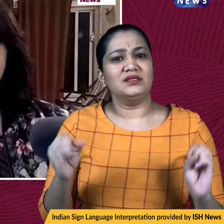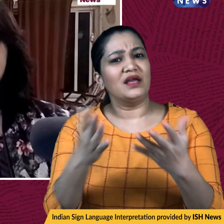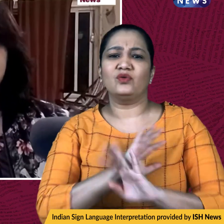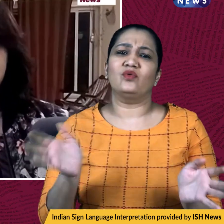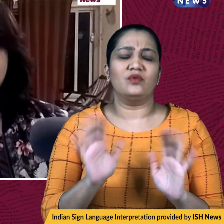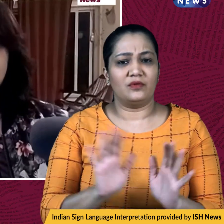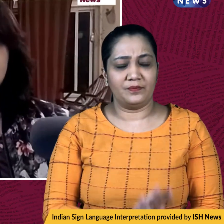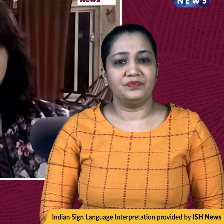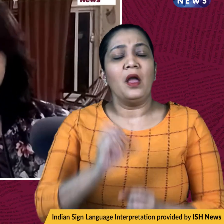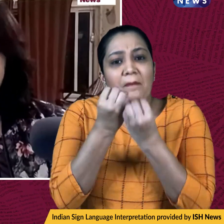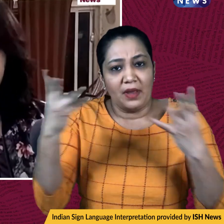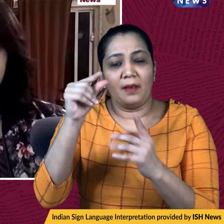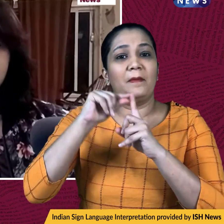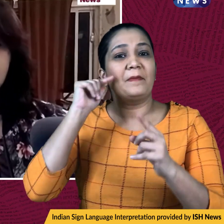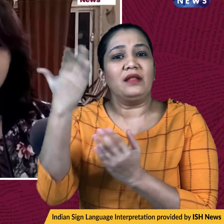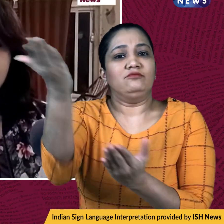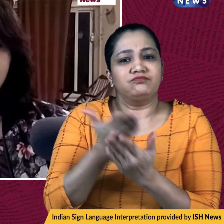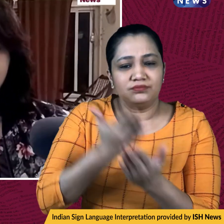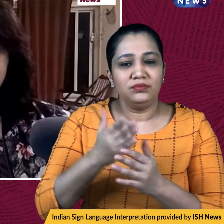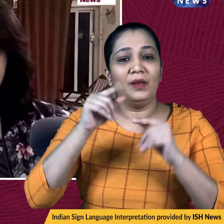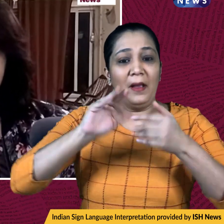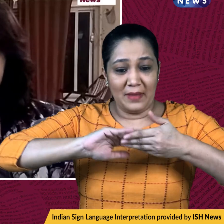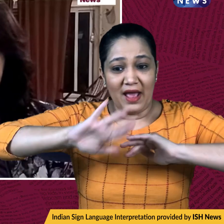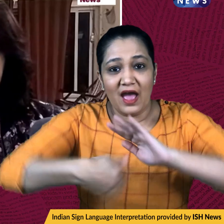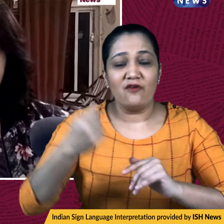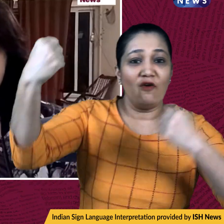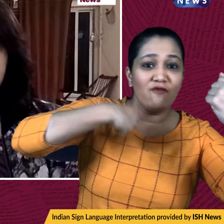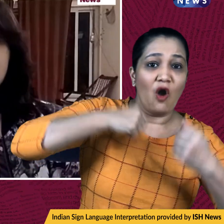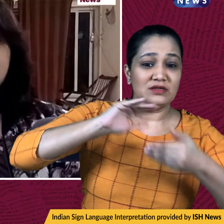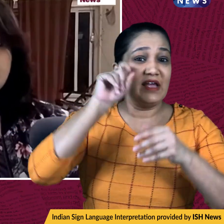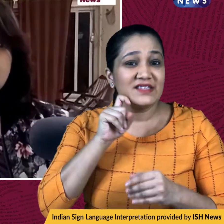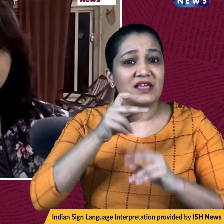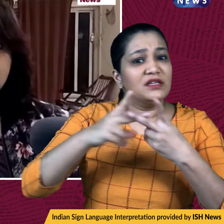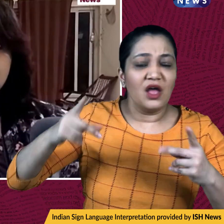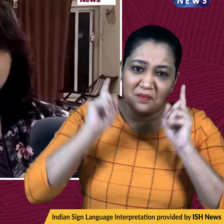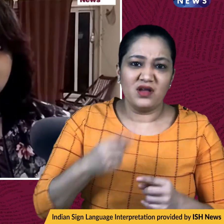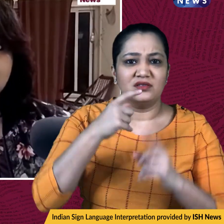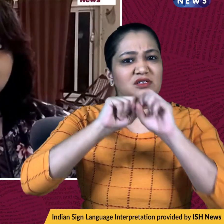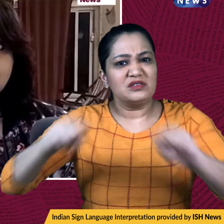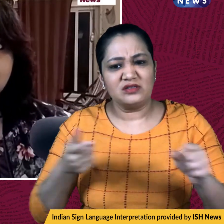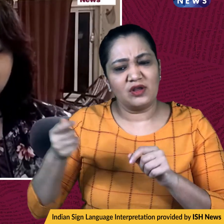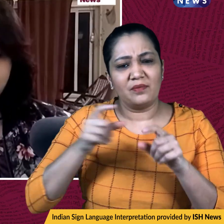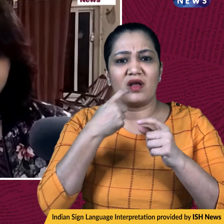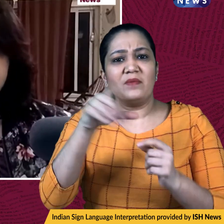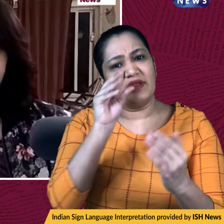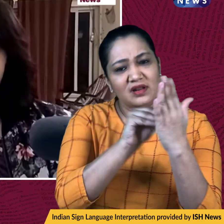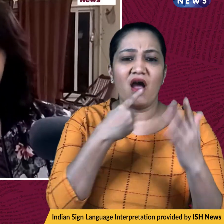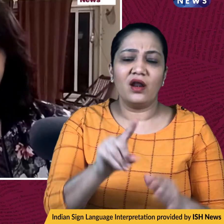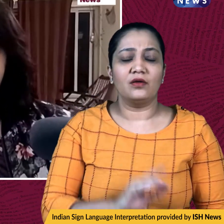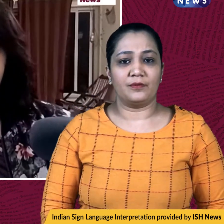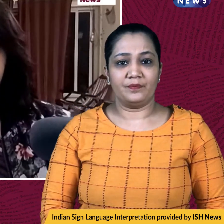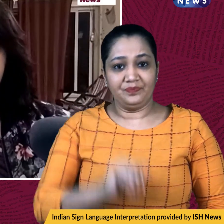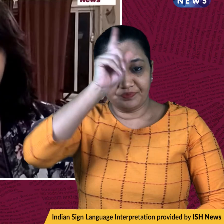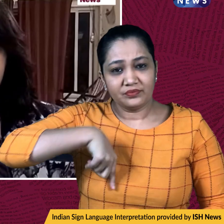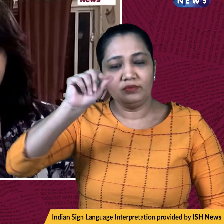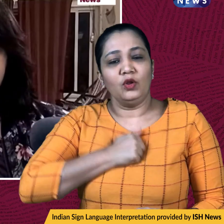after there have been several pleas seeking to criminalize marital rape in the country. In a written submission, the center has said, and I quote,